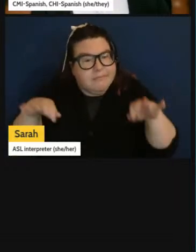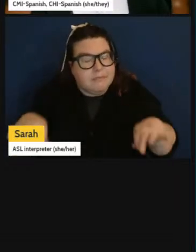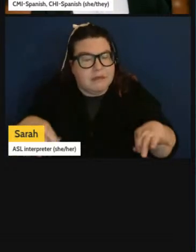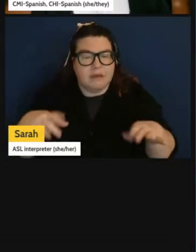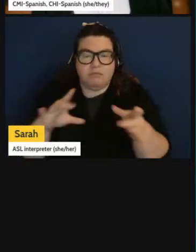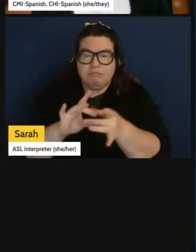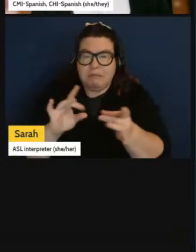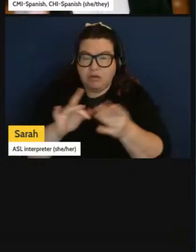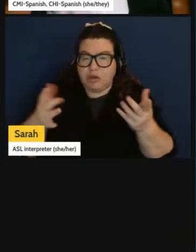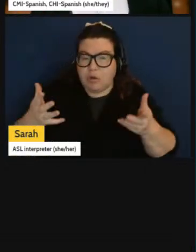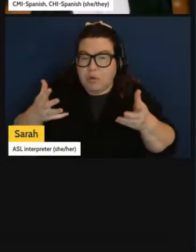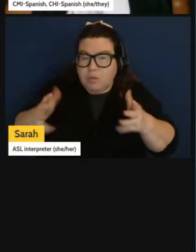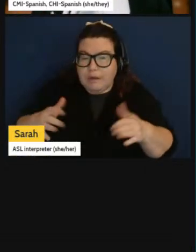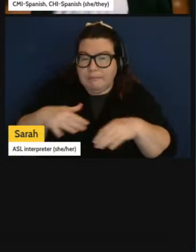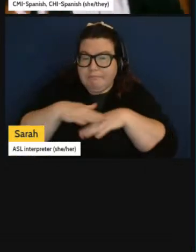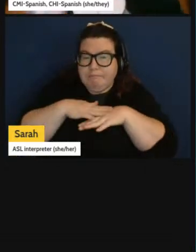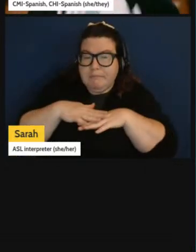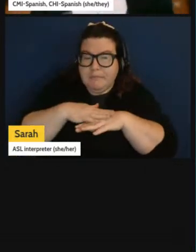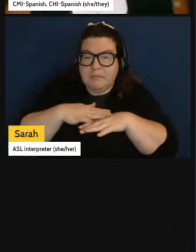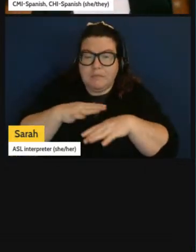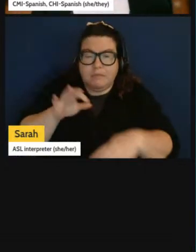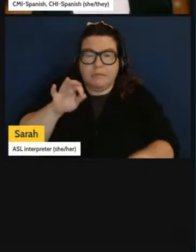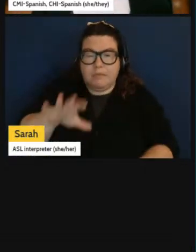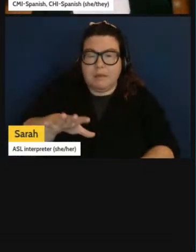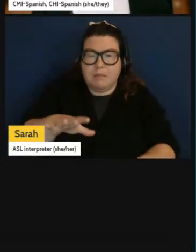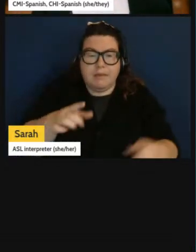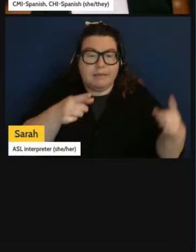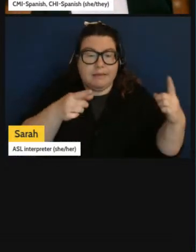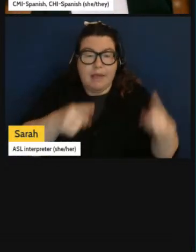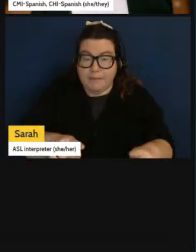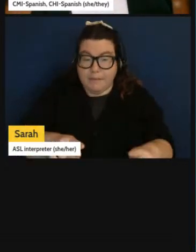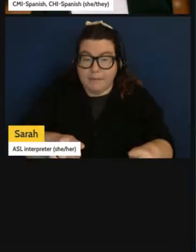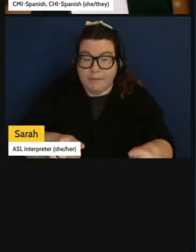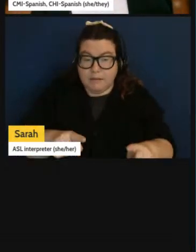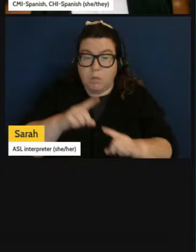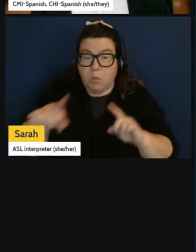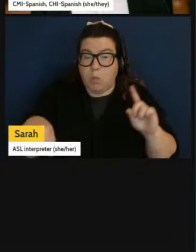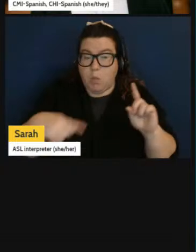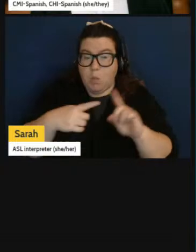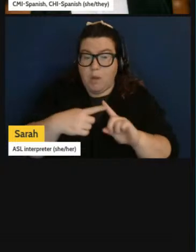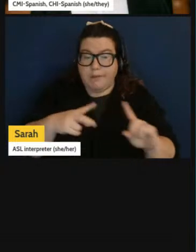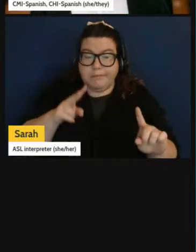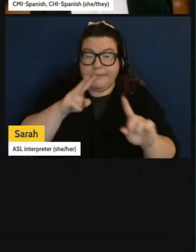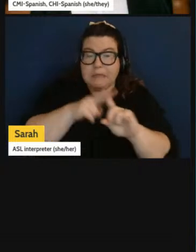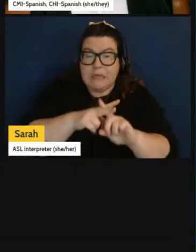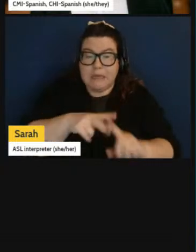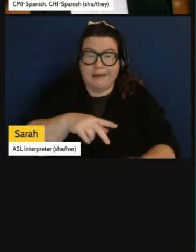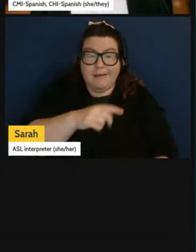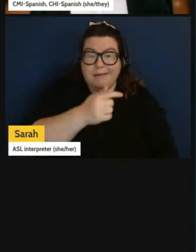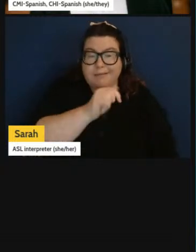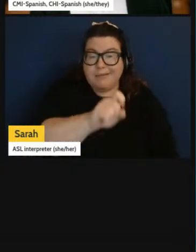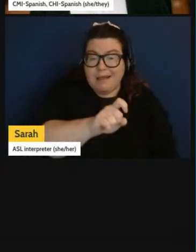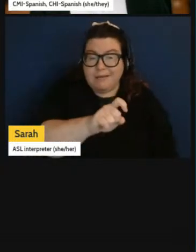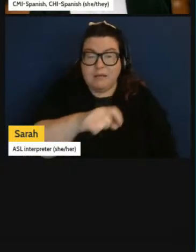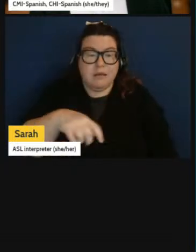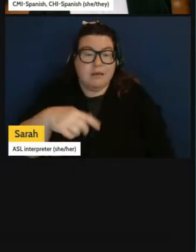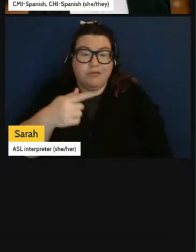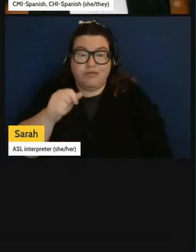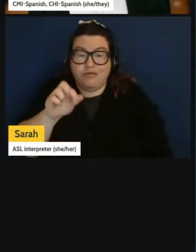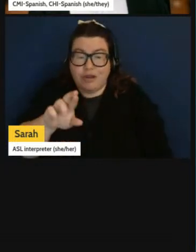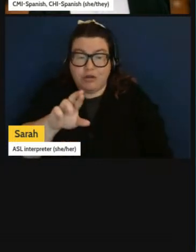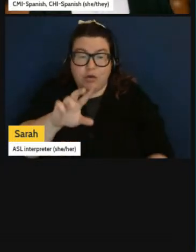but this is what happens when we're assigned a sex and a gender when we're born,